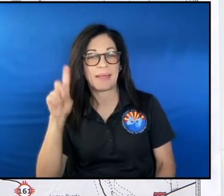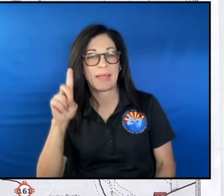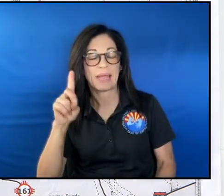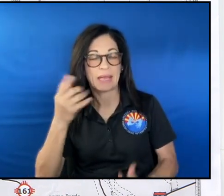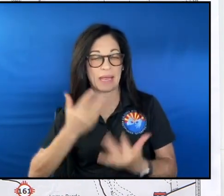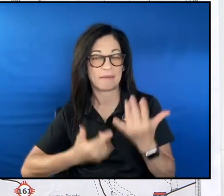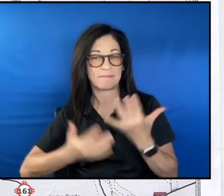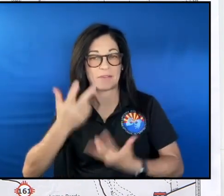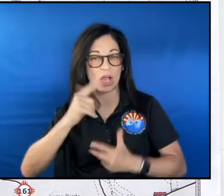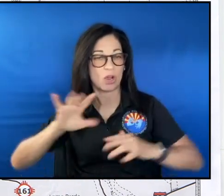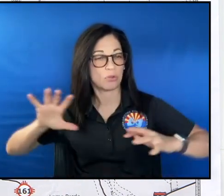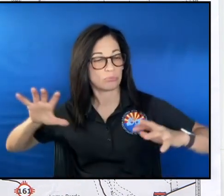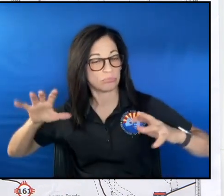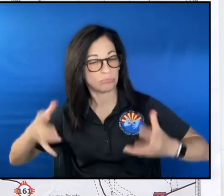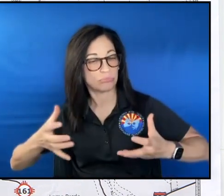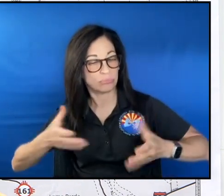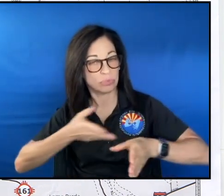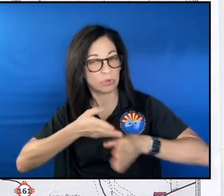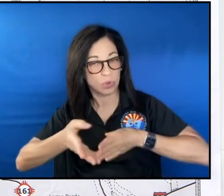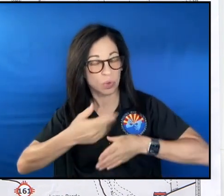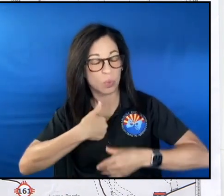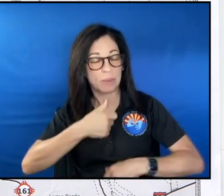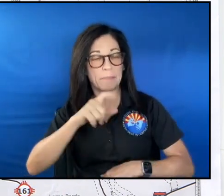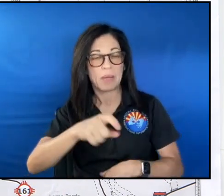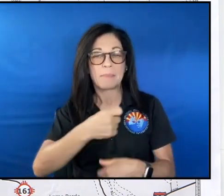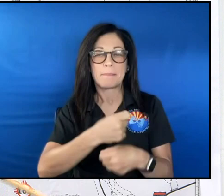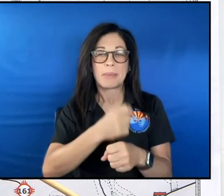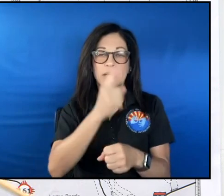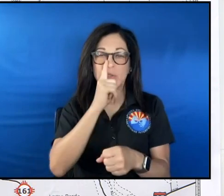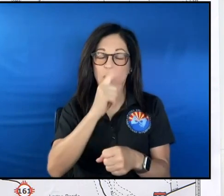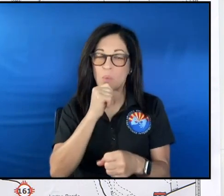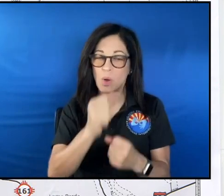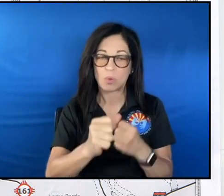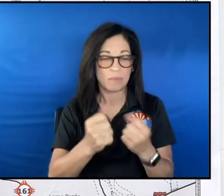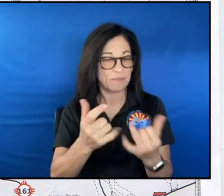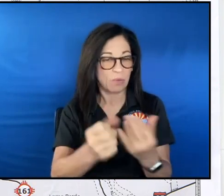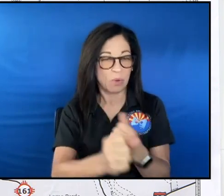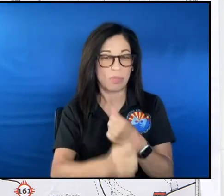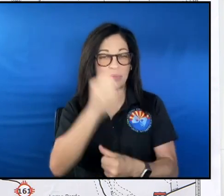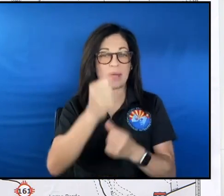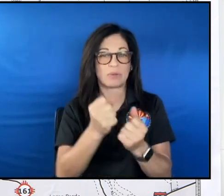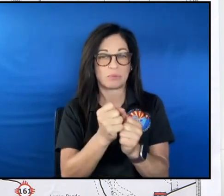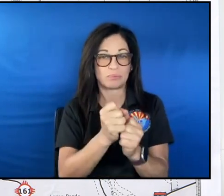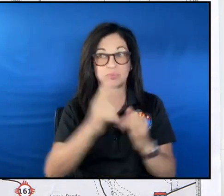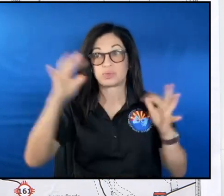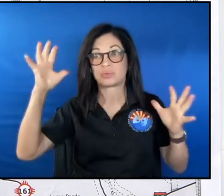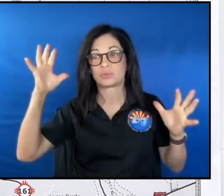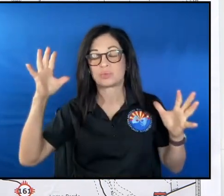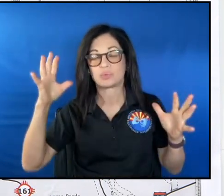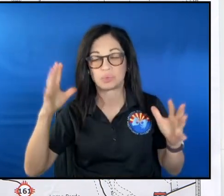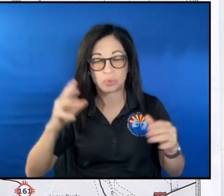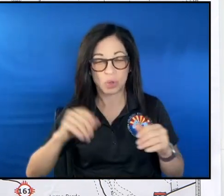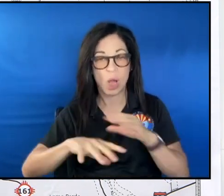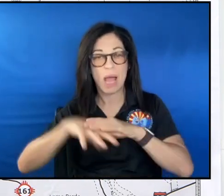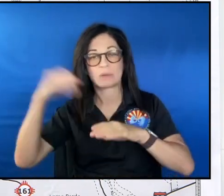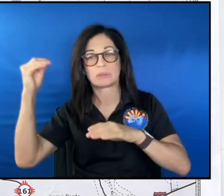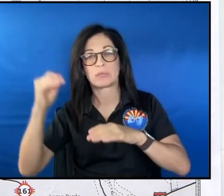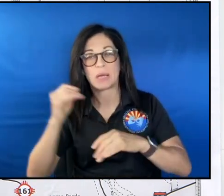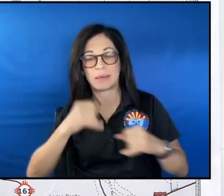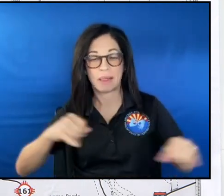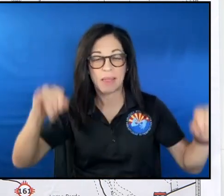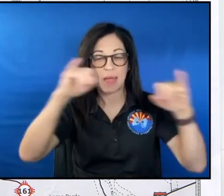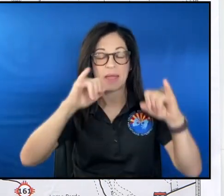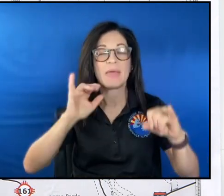is that we got to ensure that it's not going to threaten anything. You know, there's no threat for it to escape the perimeter. So that's when we call it